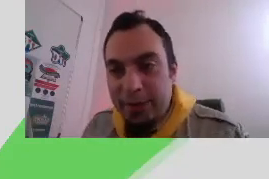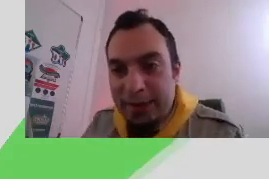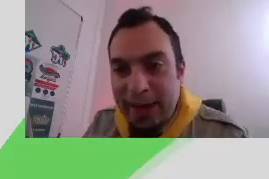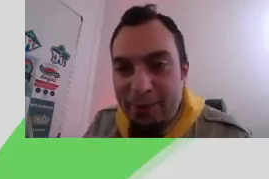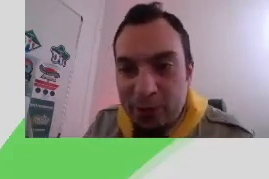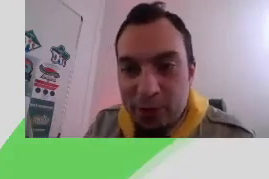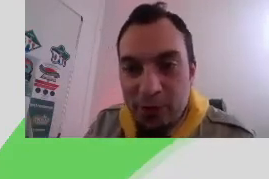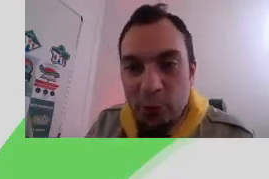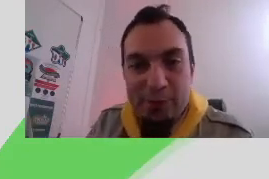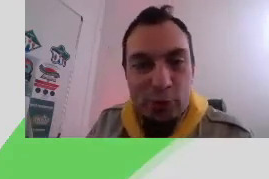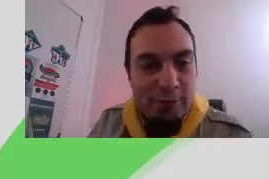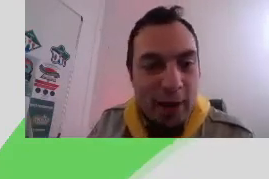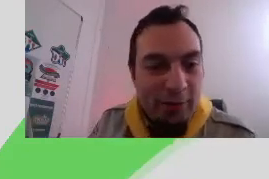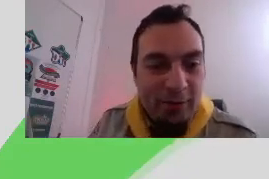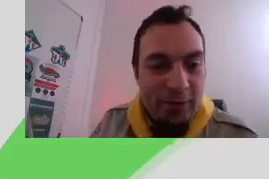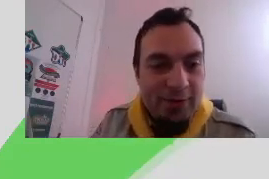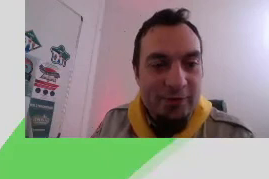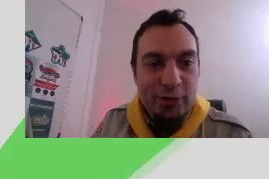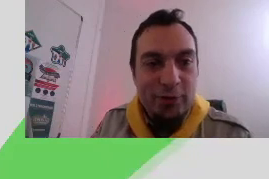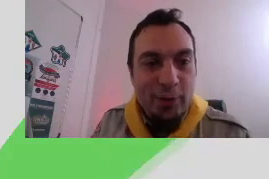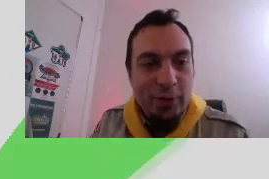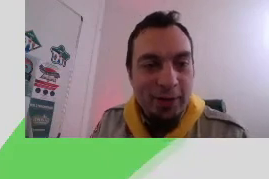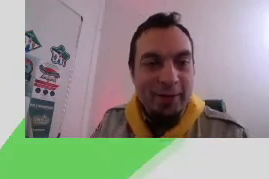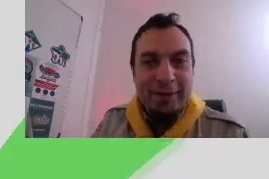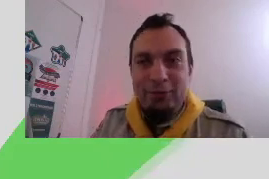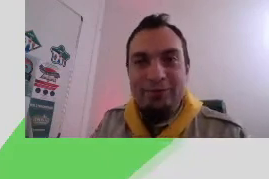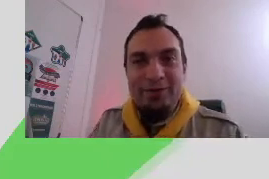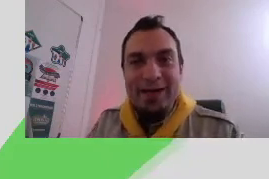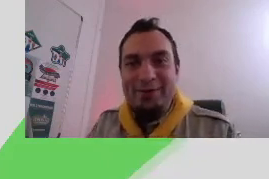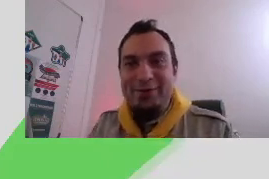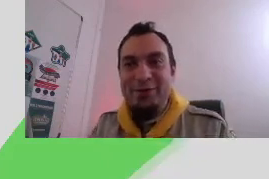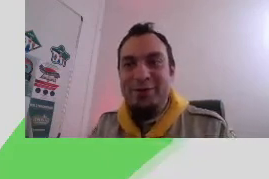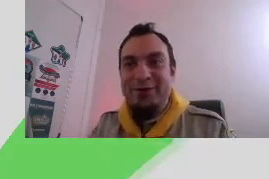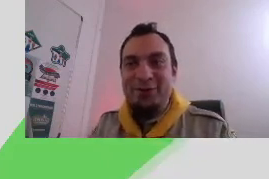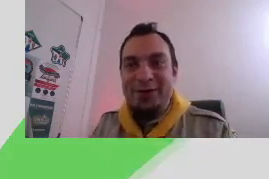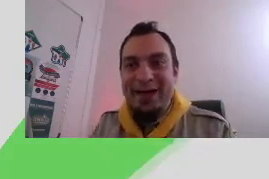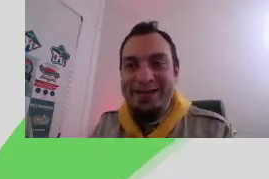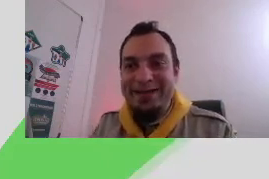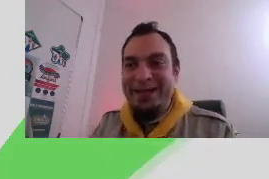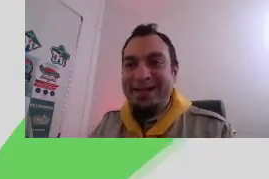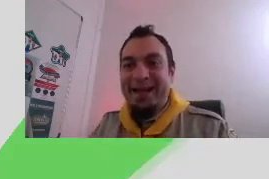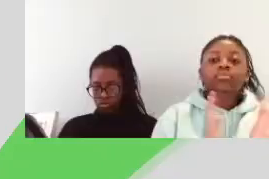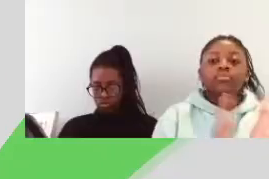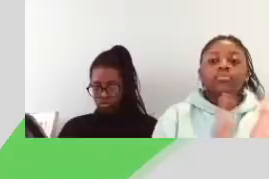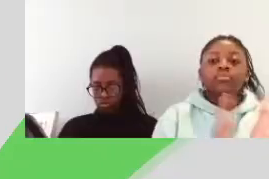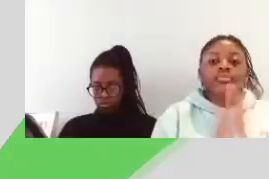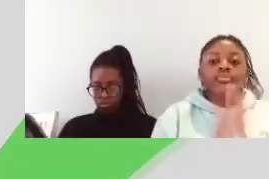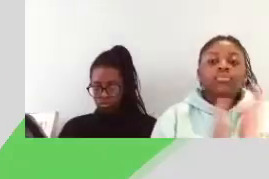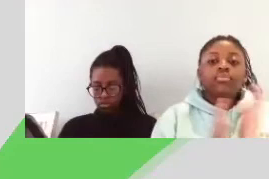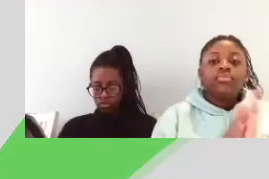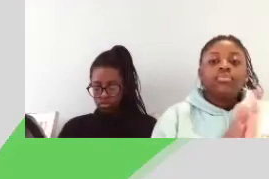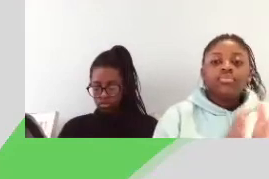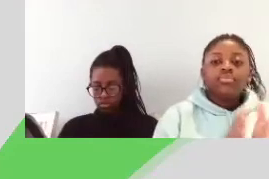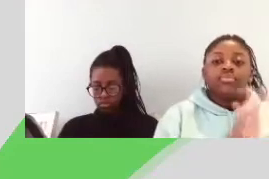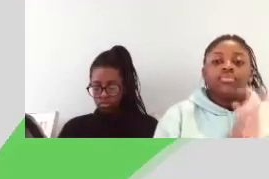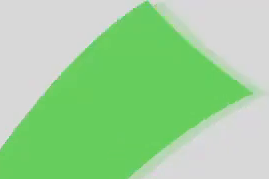A big clap for you with the music microphones for you, Paula. We are very thankful for your class.